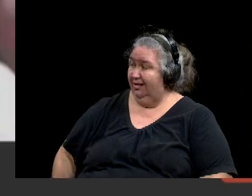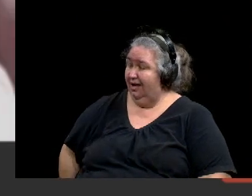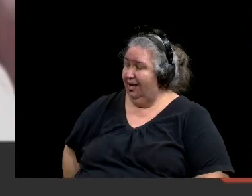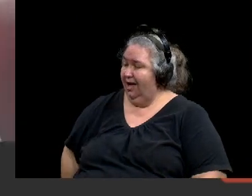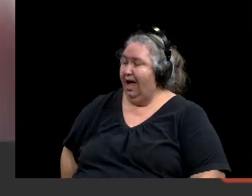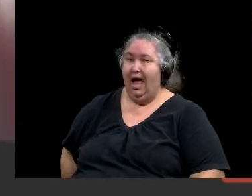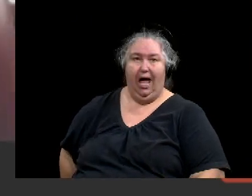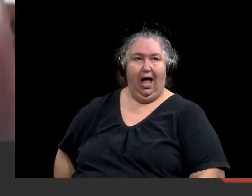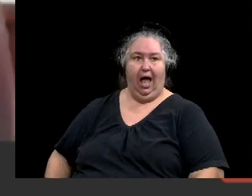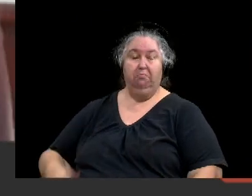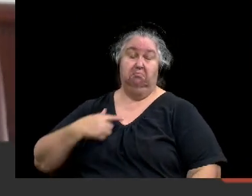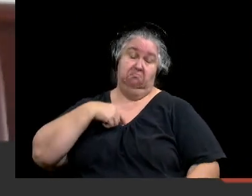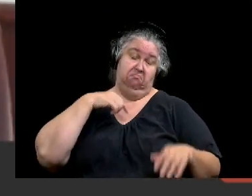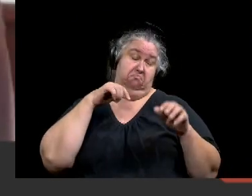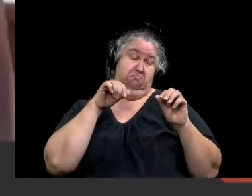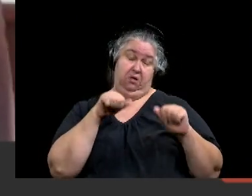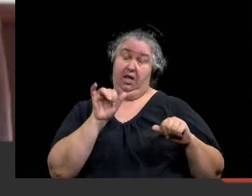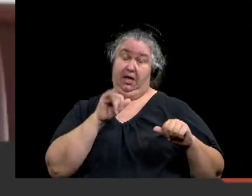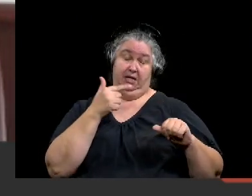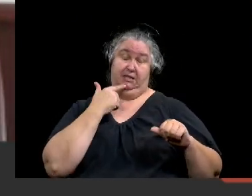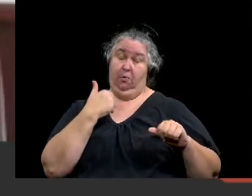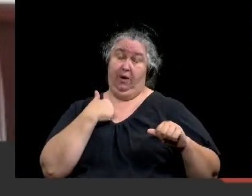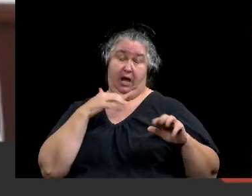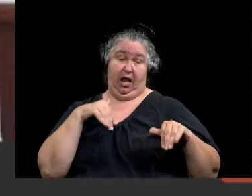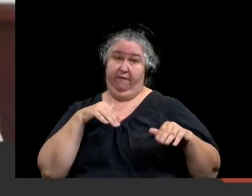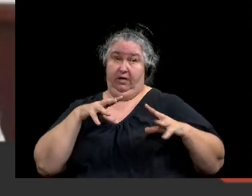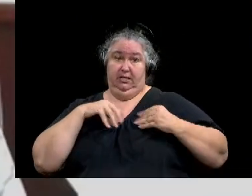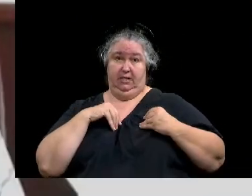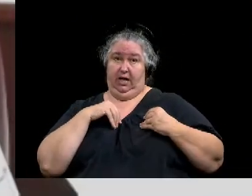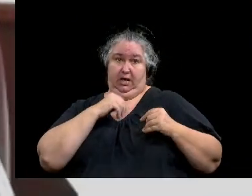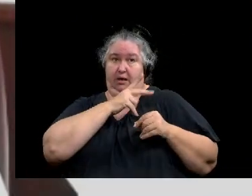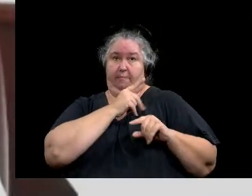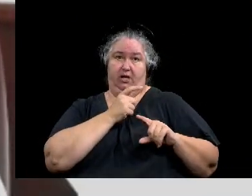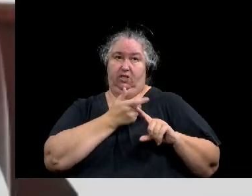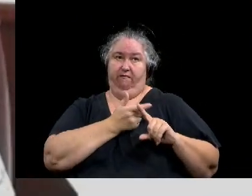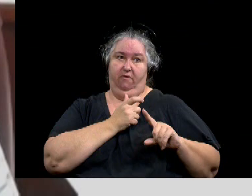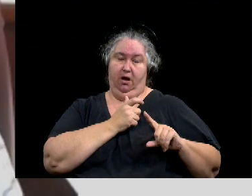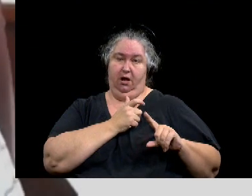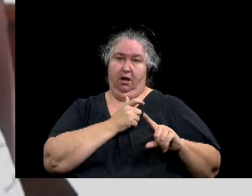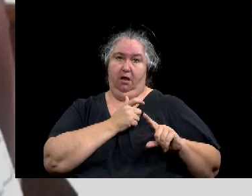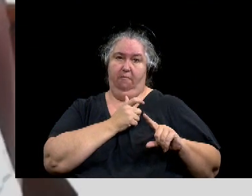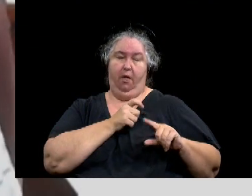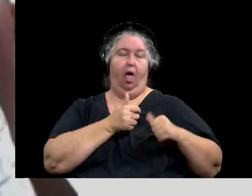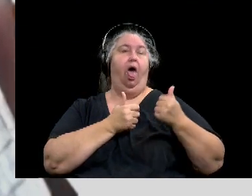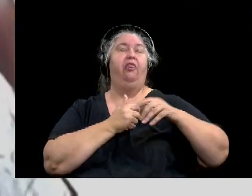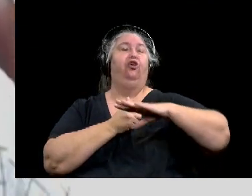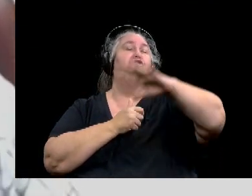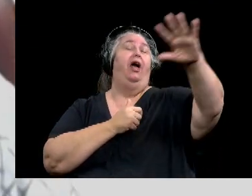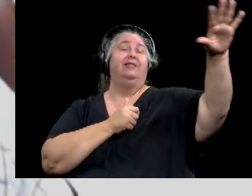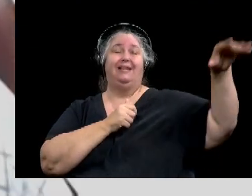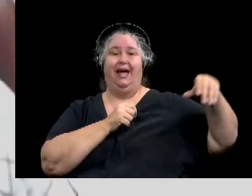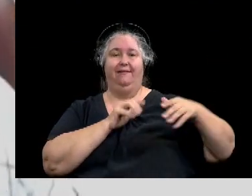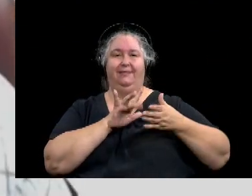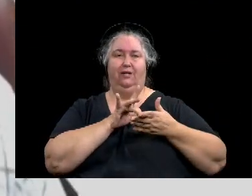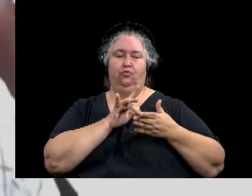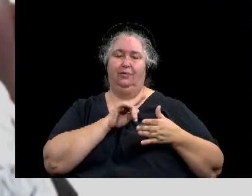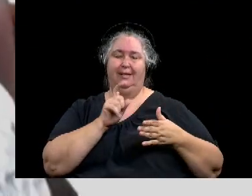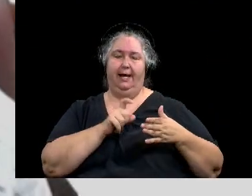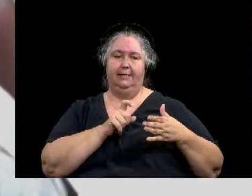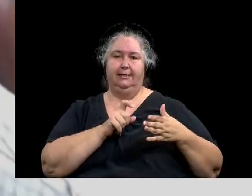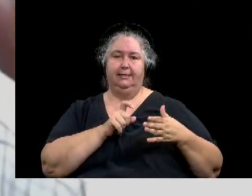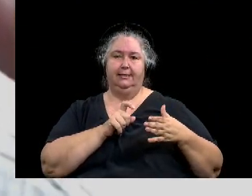I can. So as I said, we have not taken a patient from regions outside of our immediate